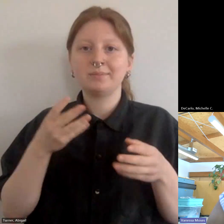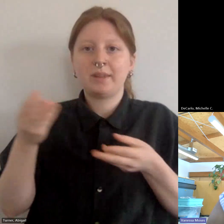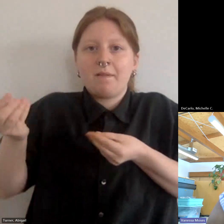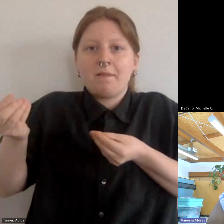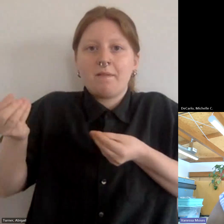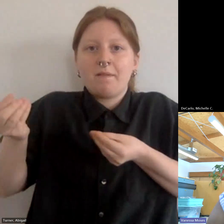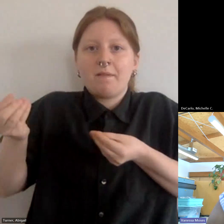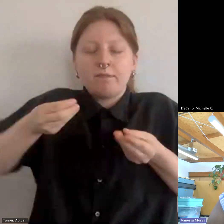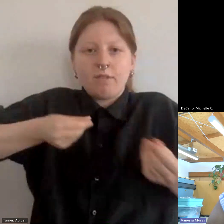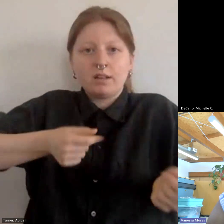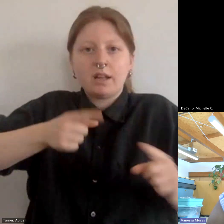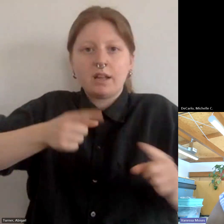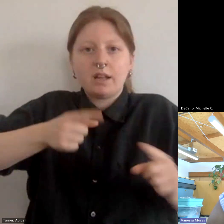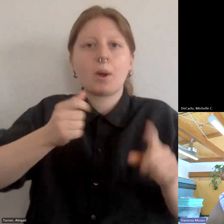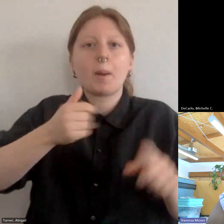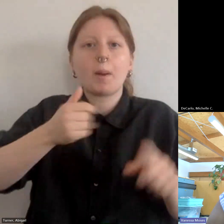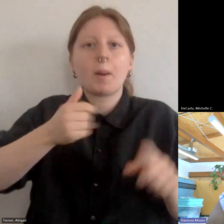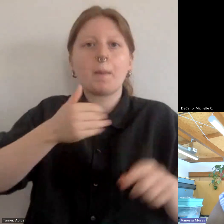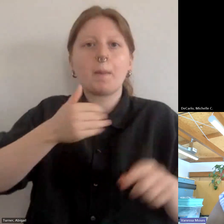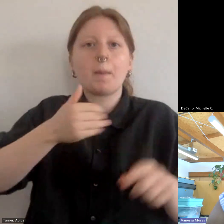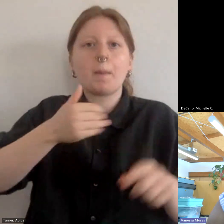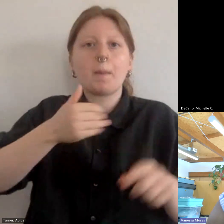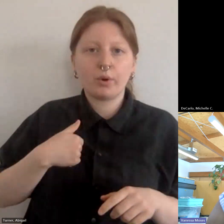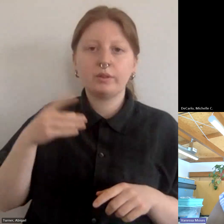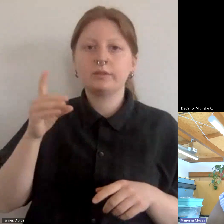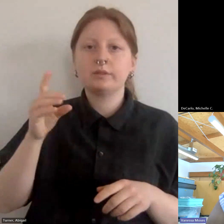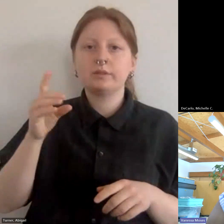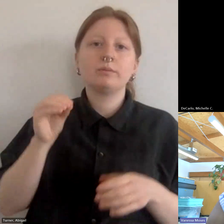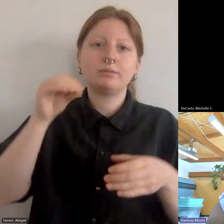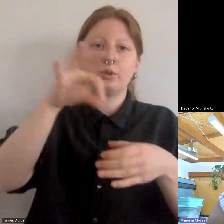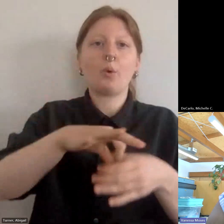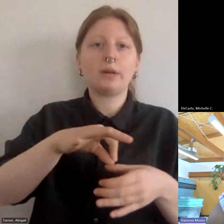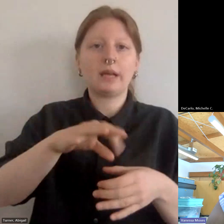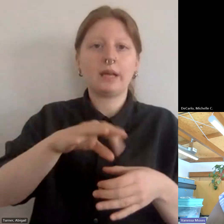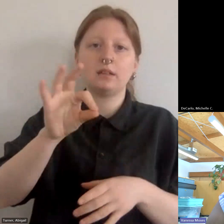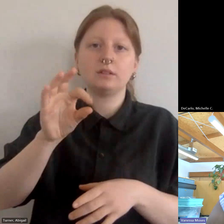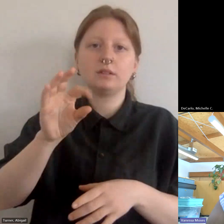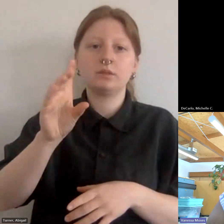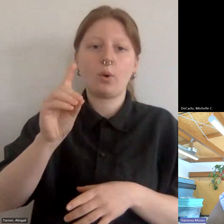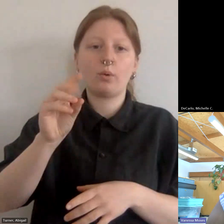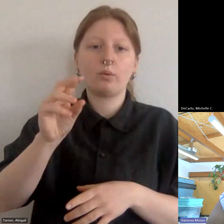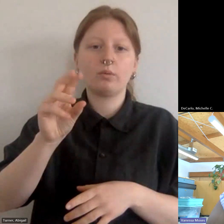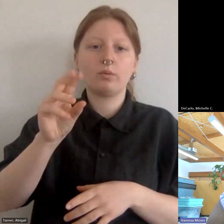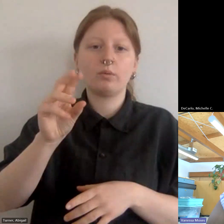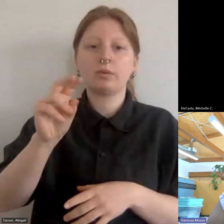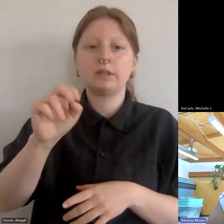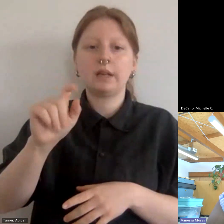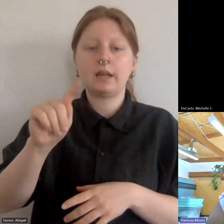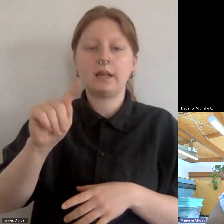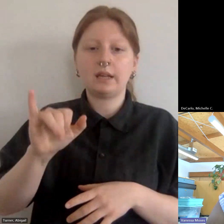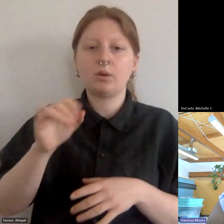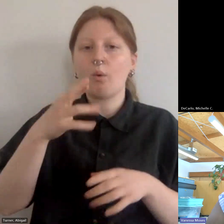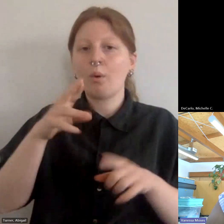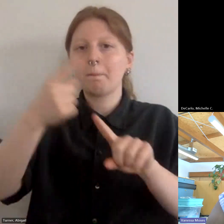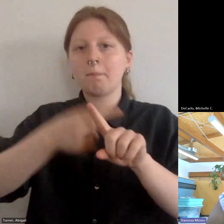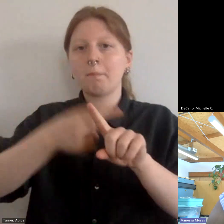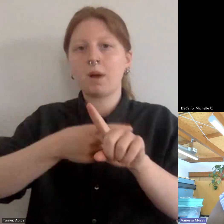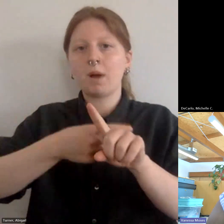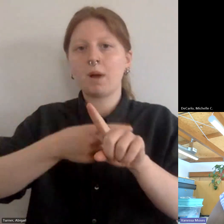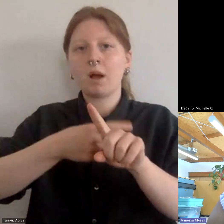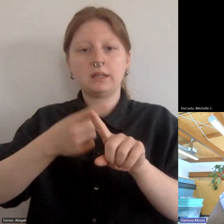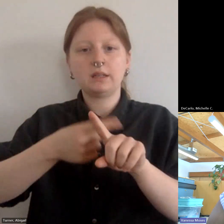who donate to CBF upon passing, as well as people who regularly donate to CBF on a monthly basis and other small